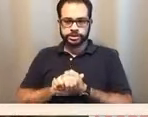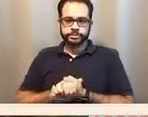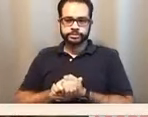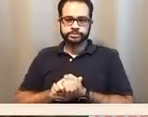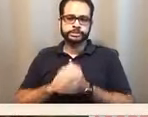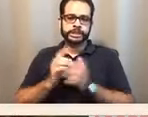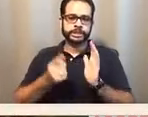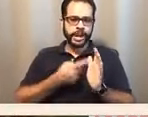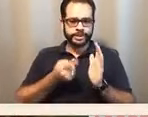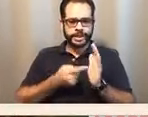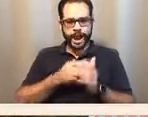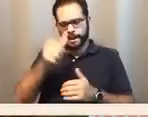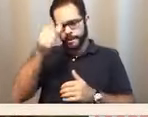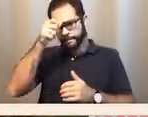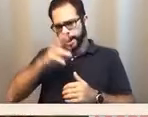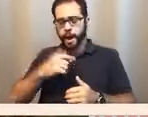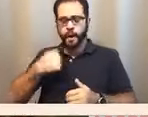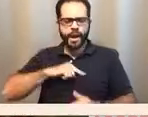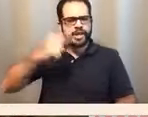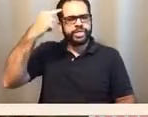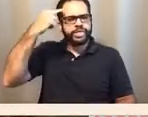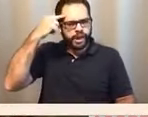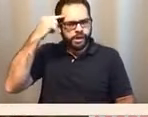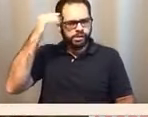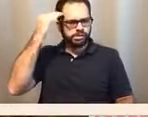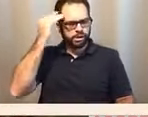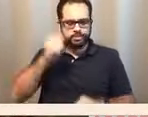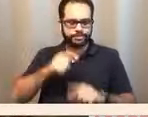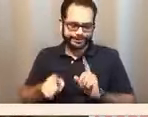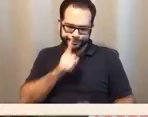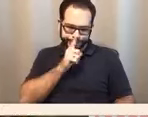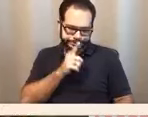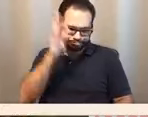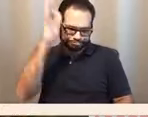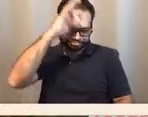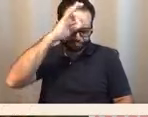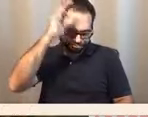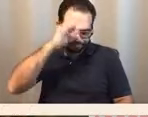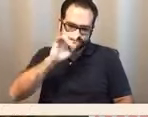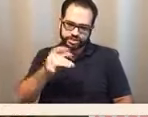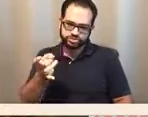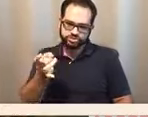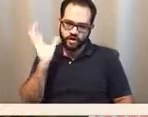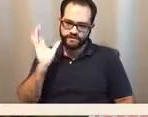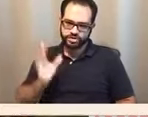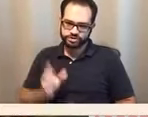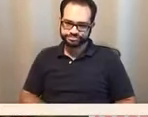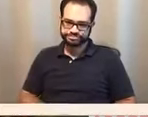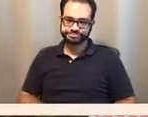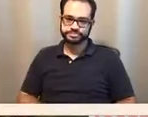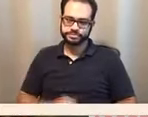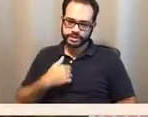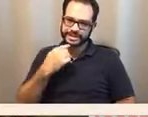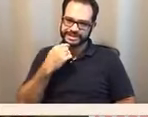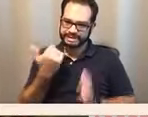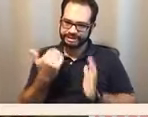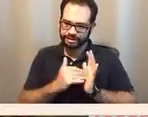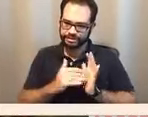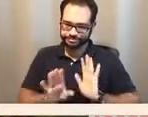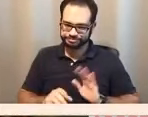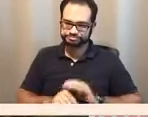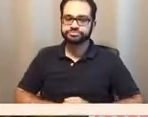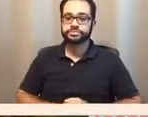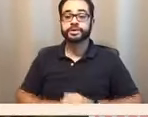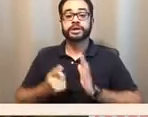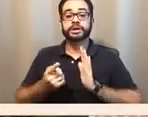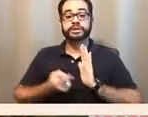we think we know, but we don't know, and that can be a terrible state to be in. Let me say that one more time. Sometimes we